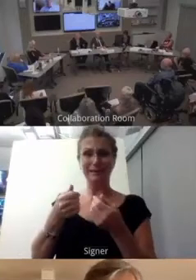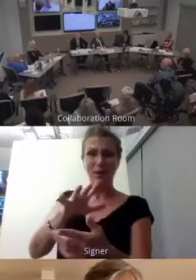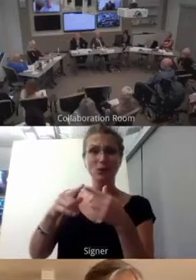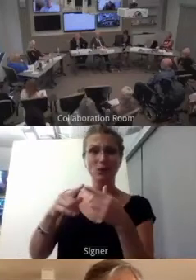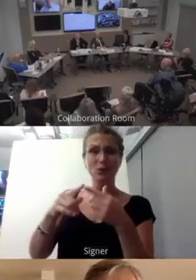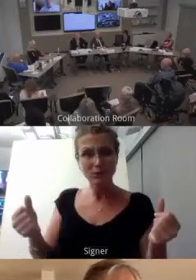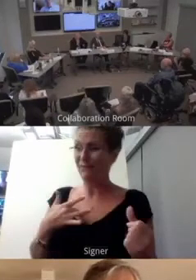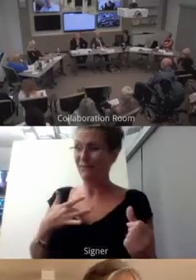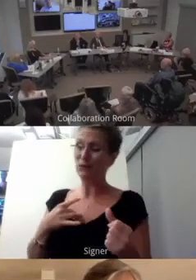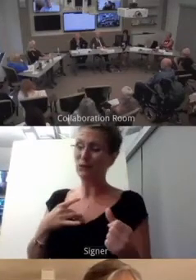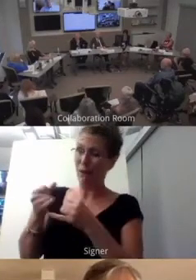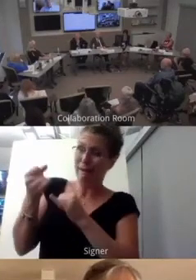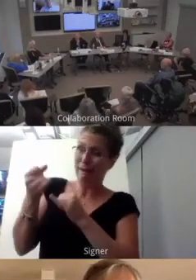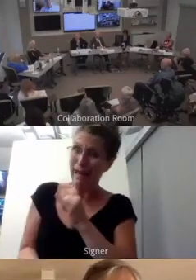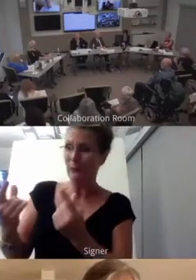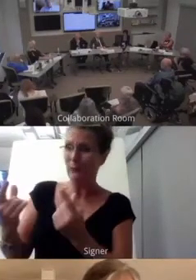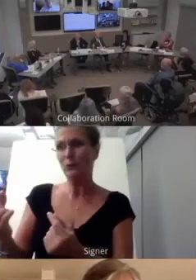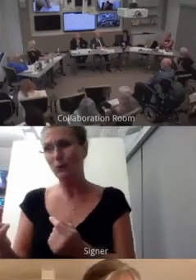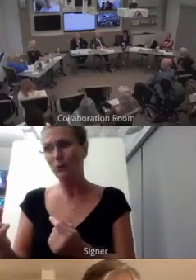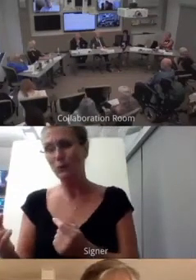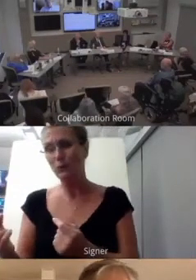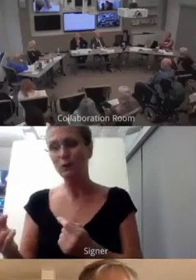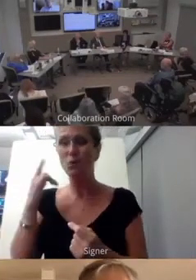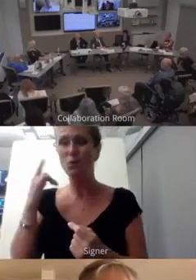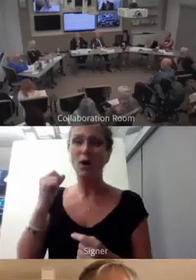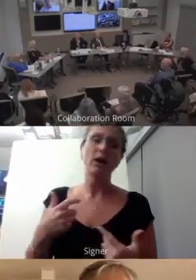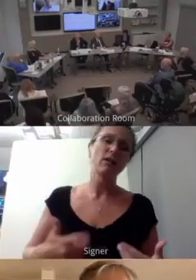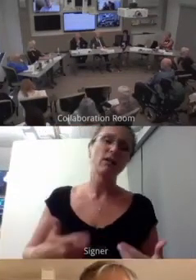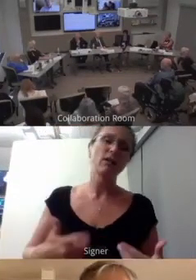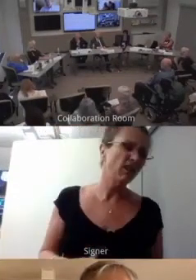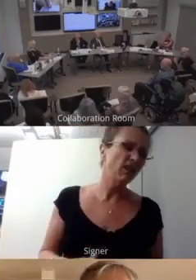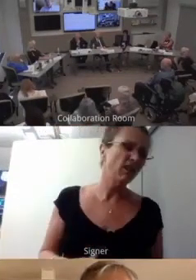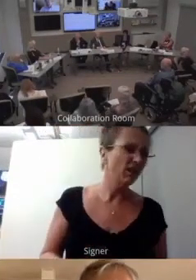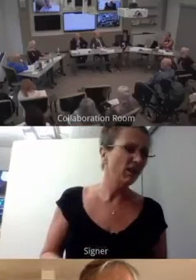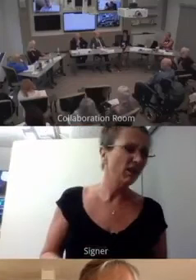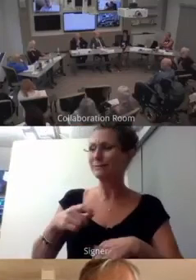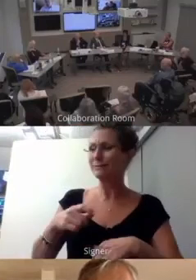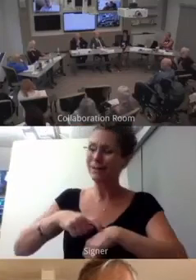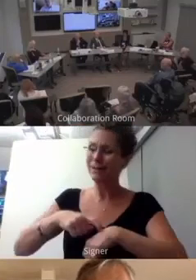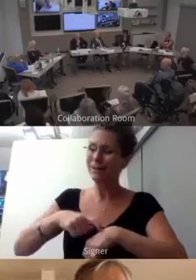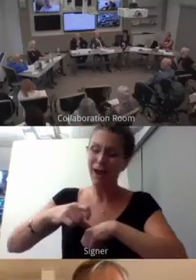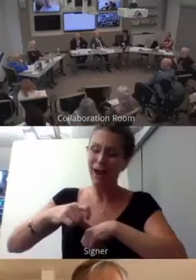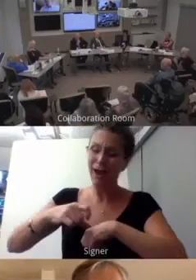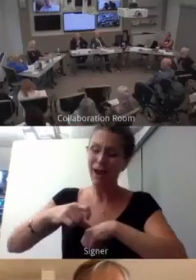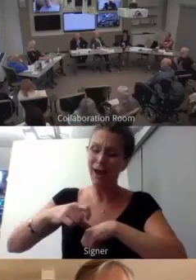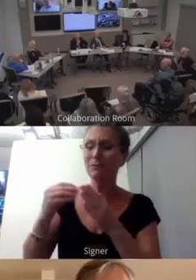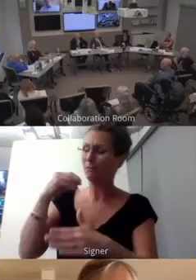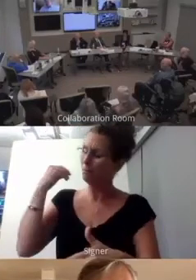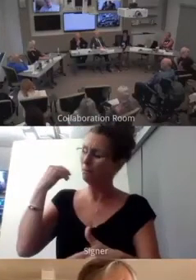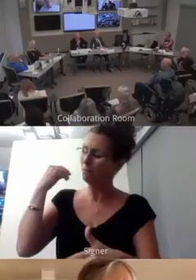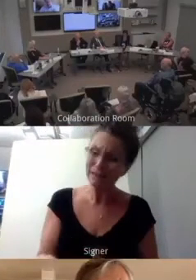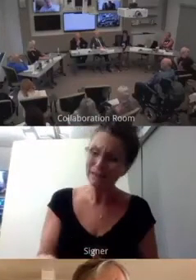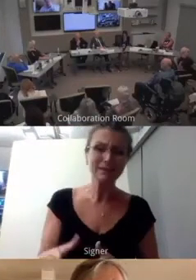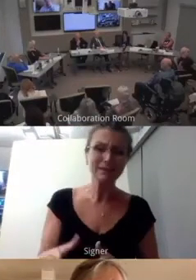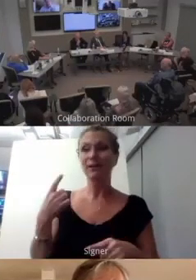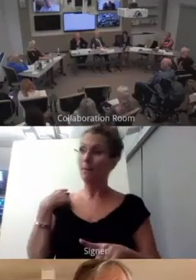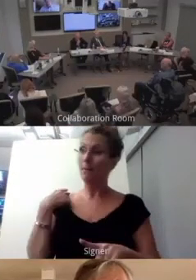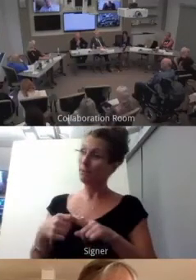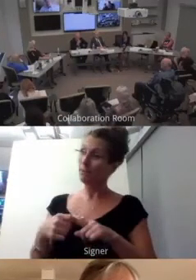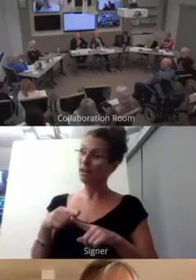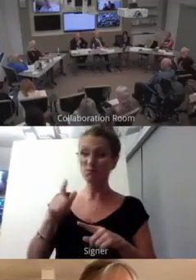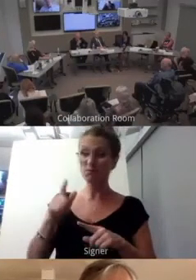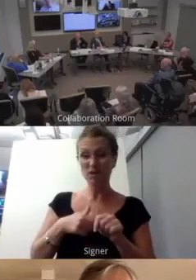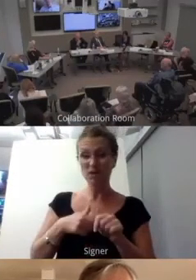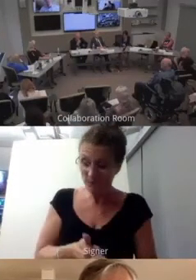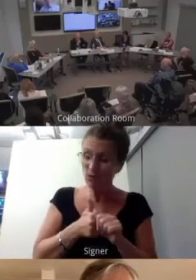messy, time-consuming, and expensive. And you have to sort of stick to your guns. We had one case in a major